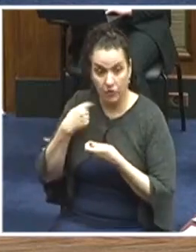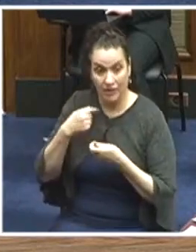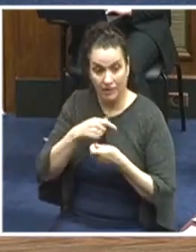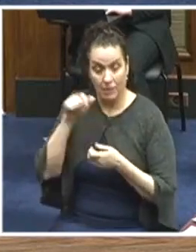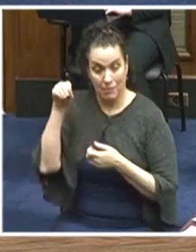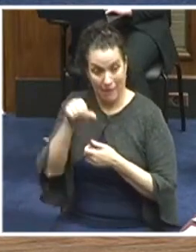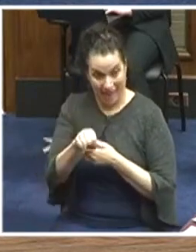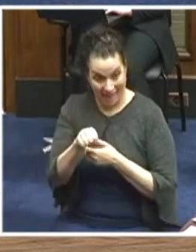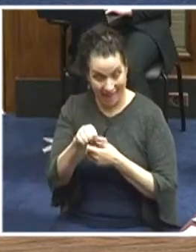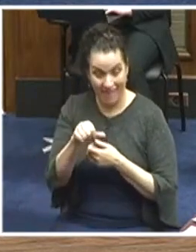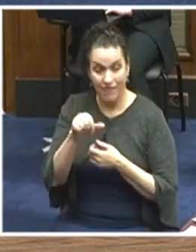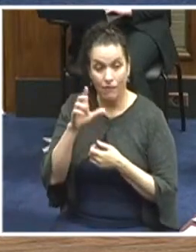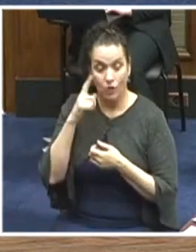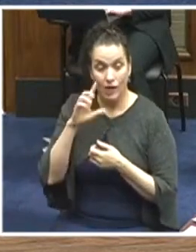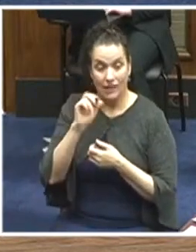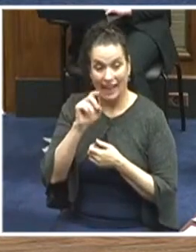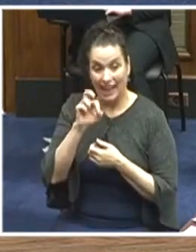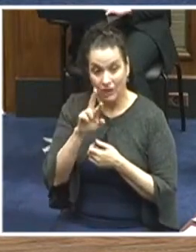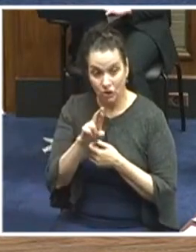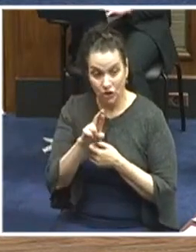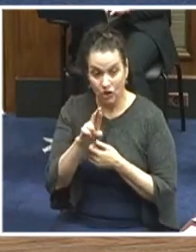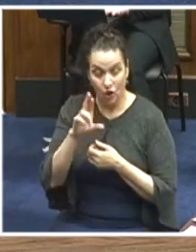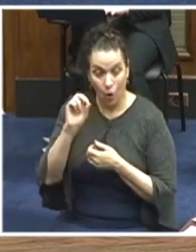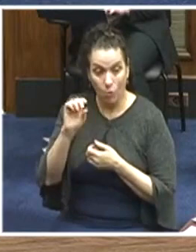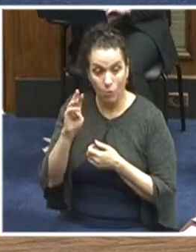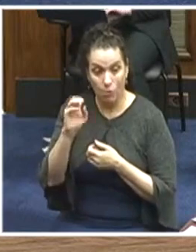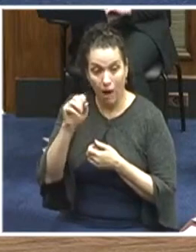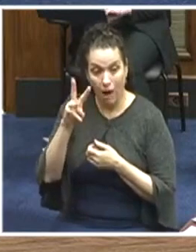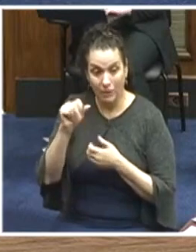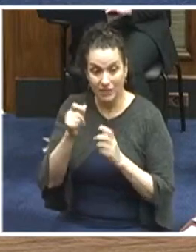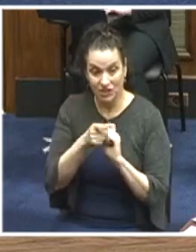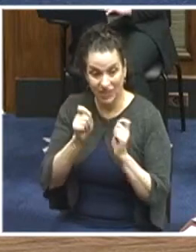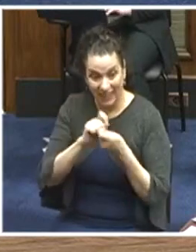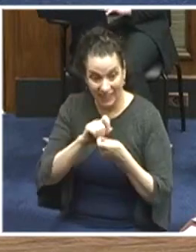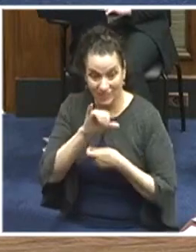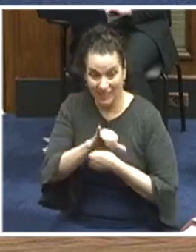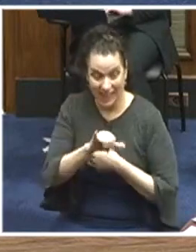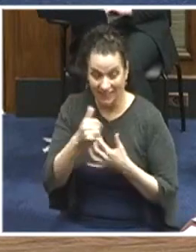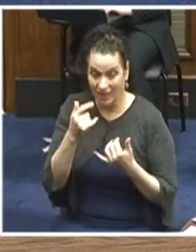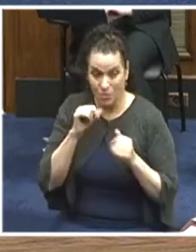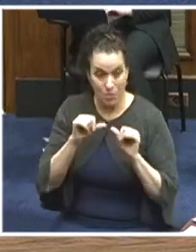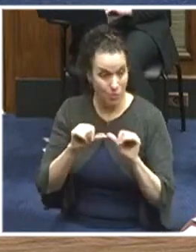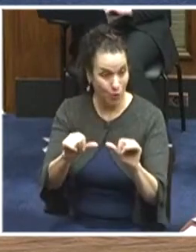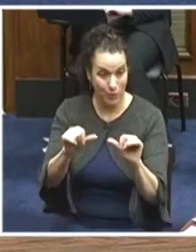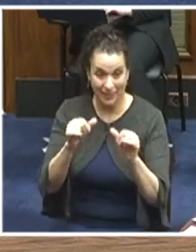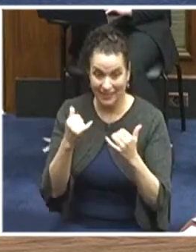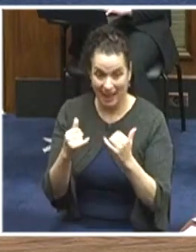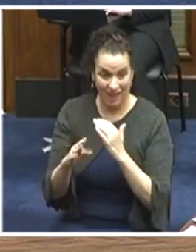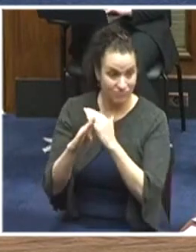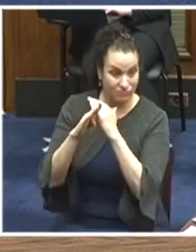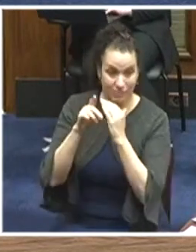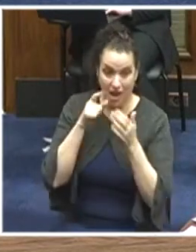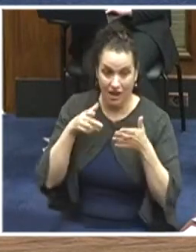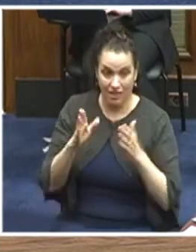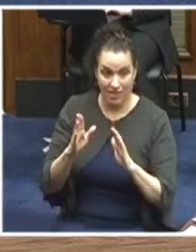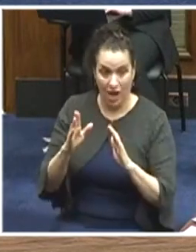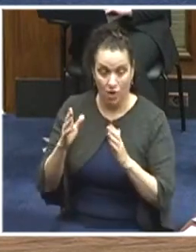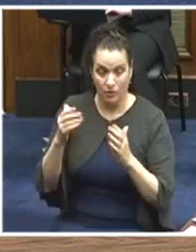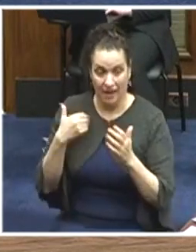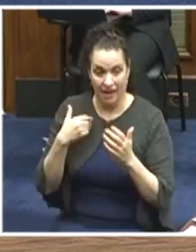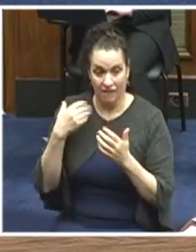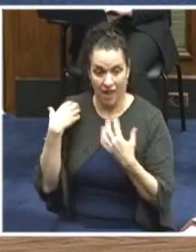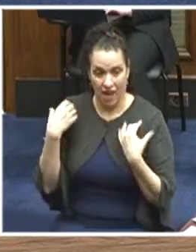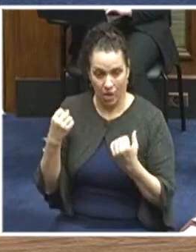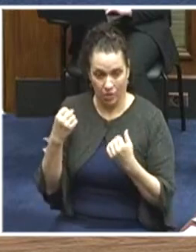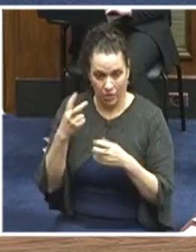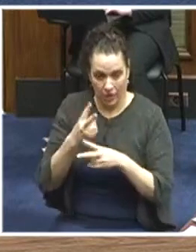pre-existing condition from which my daughter will never escape. But my daughter's not alone. Millions of persons have gotten sick under Obamacare, and everybody